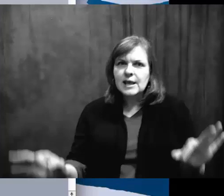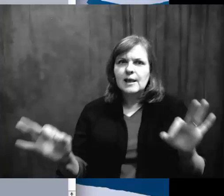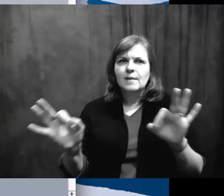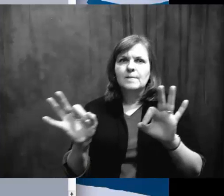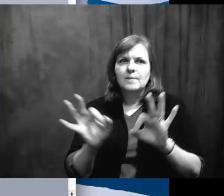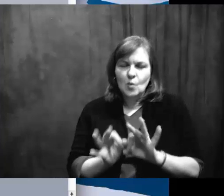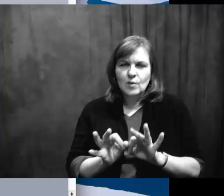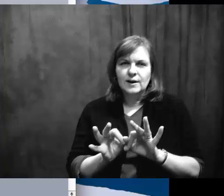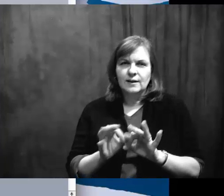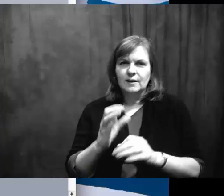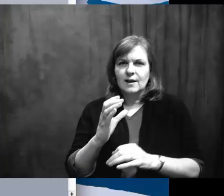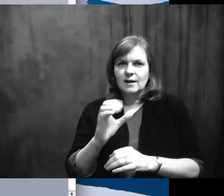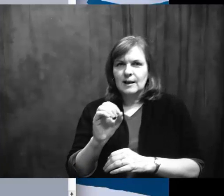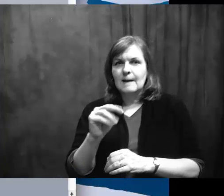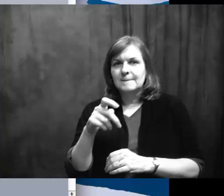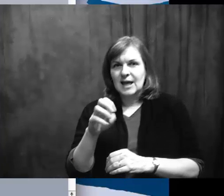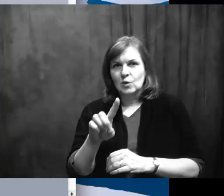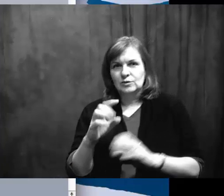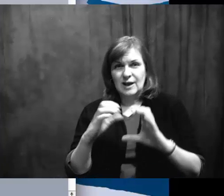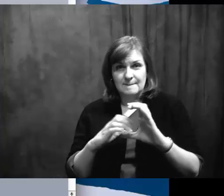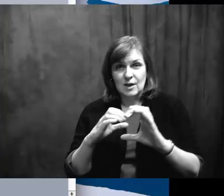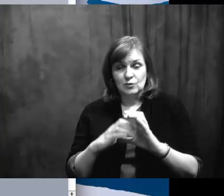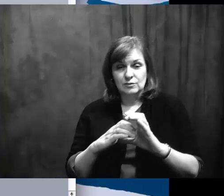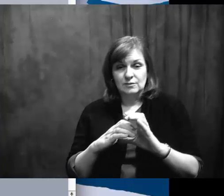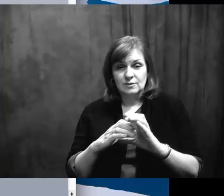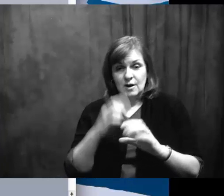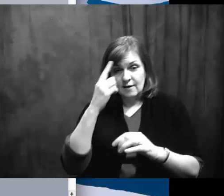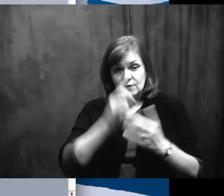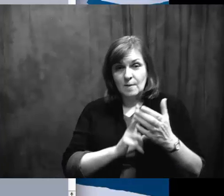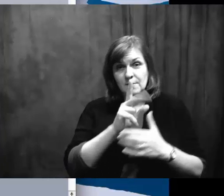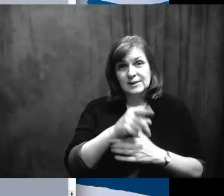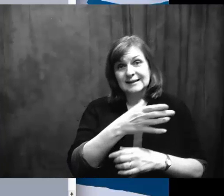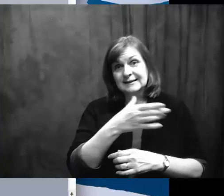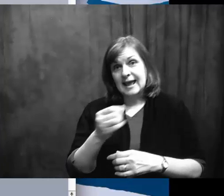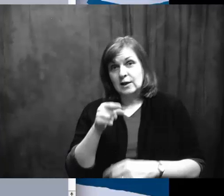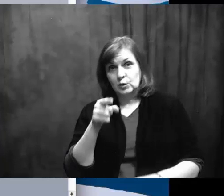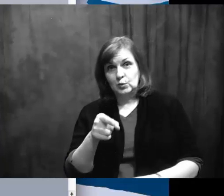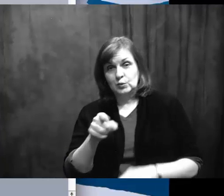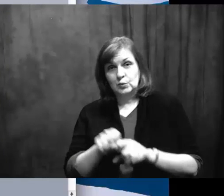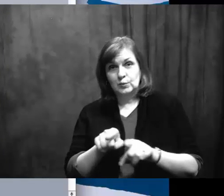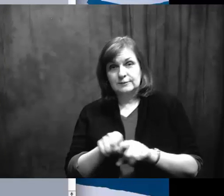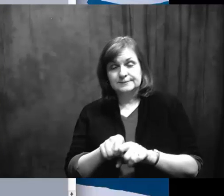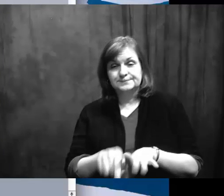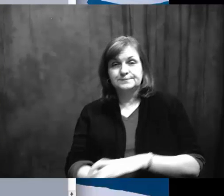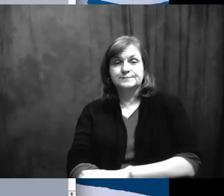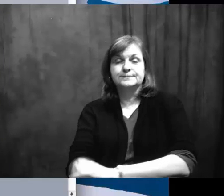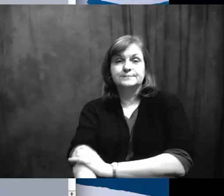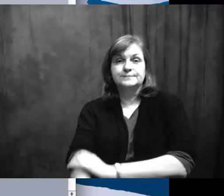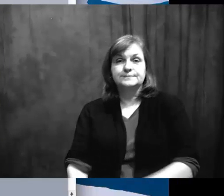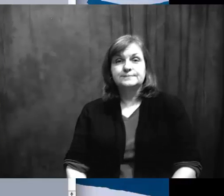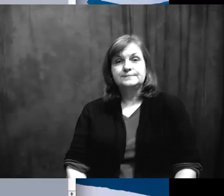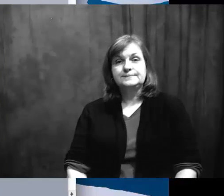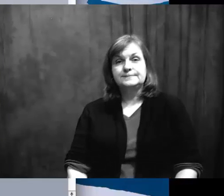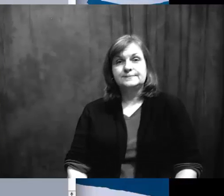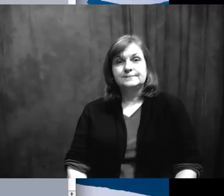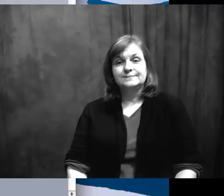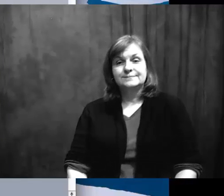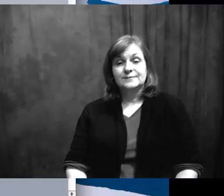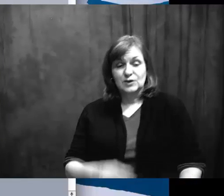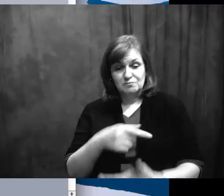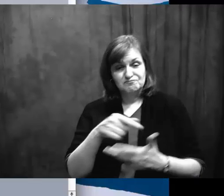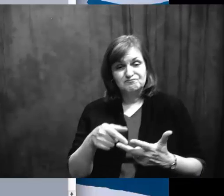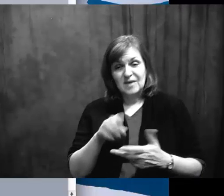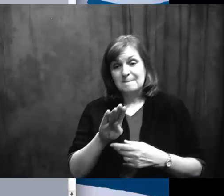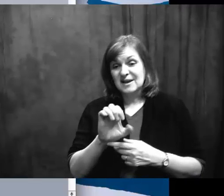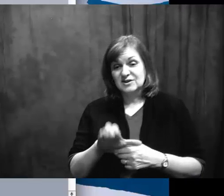a critical compound, not only for our plants here, but also for you. So